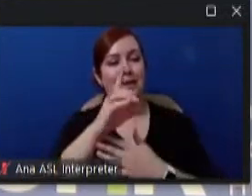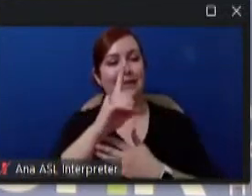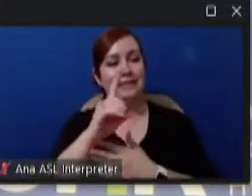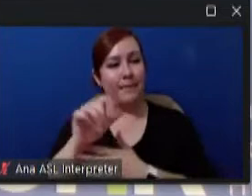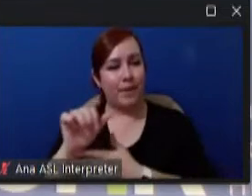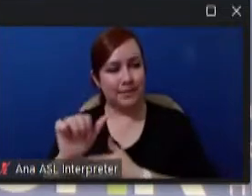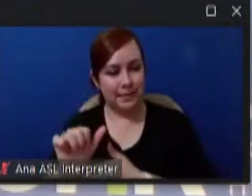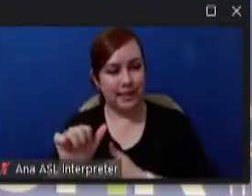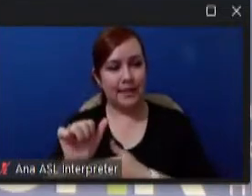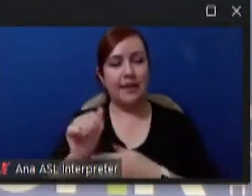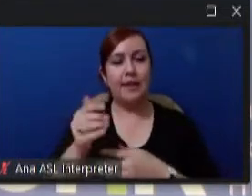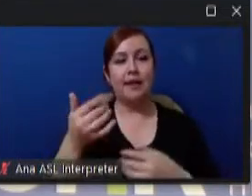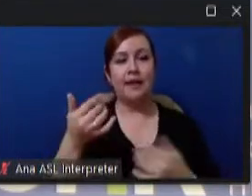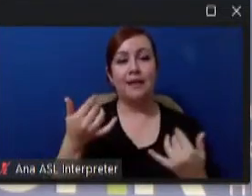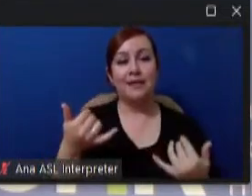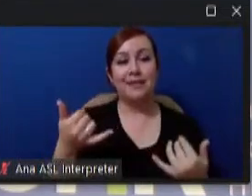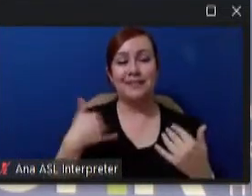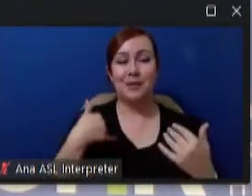disabilities.